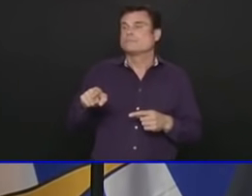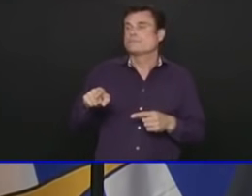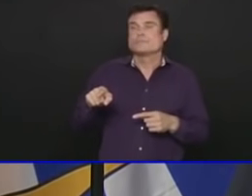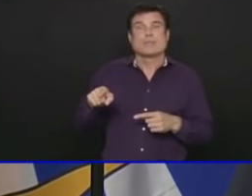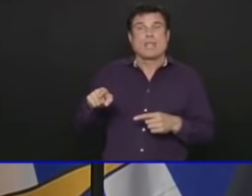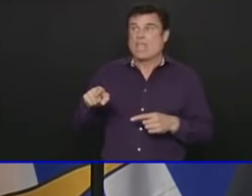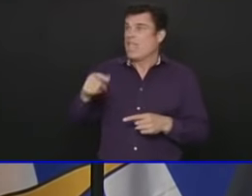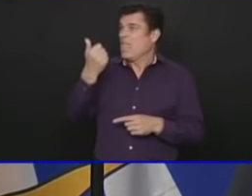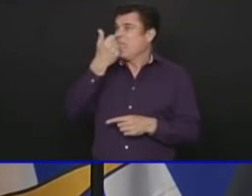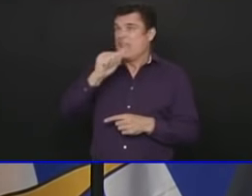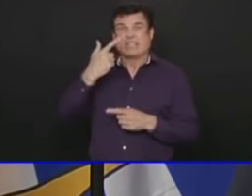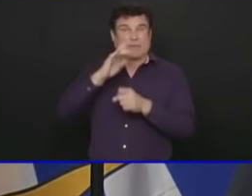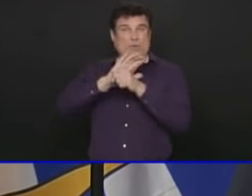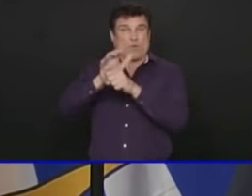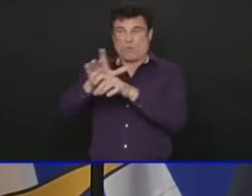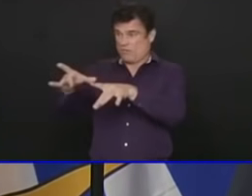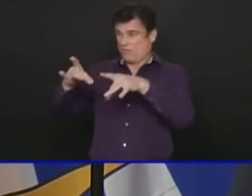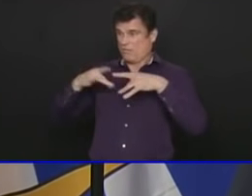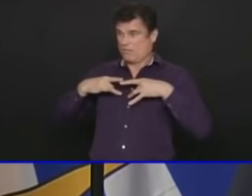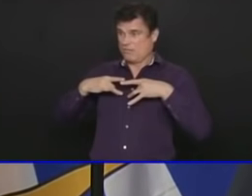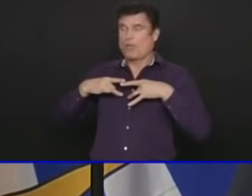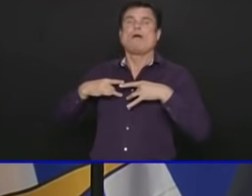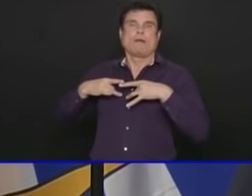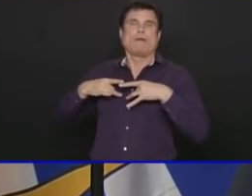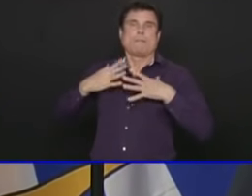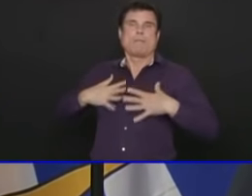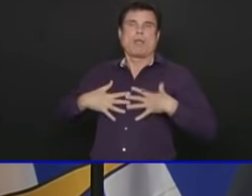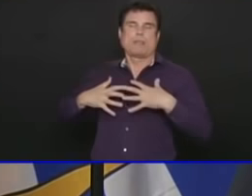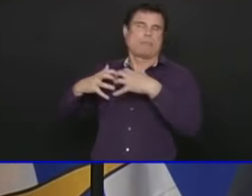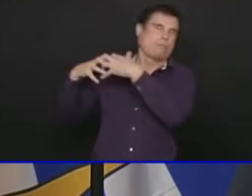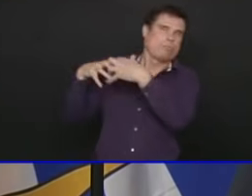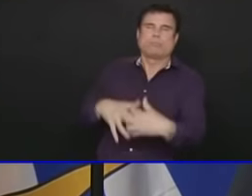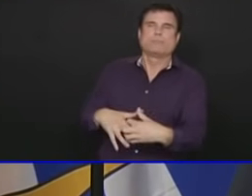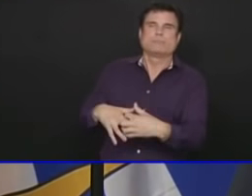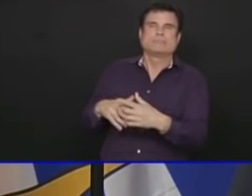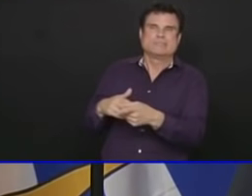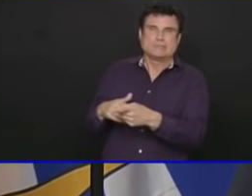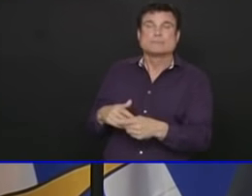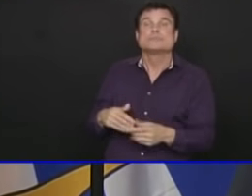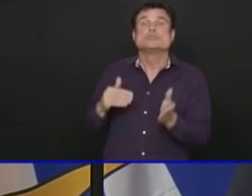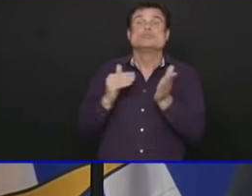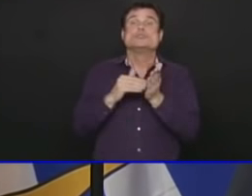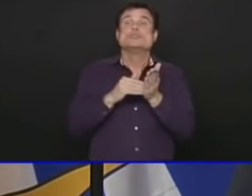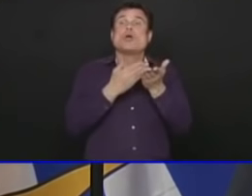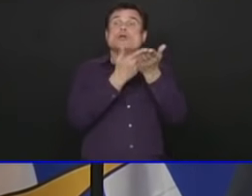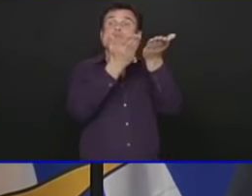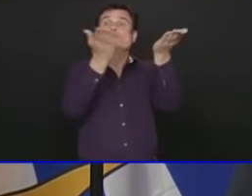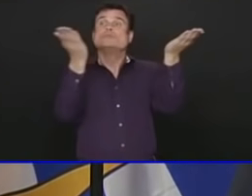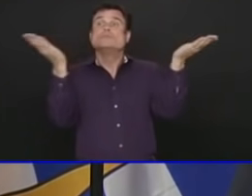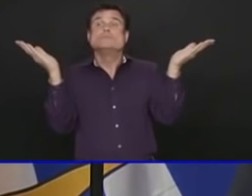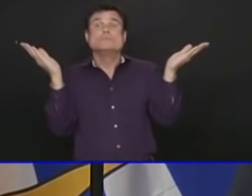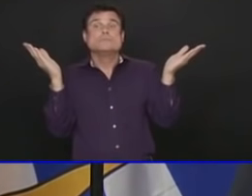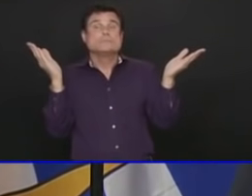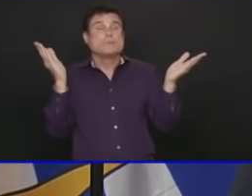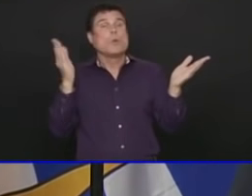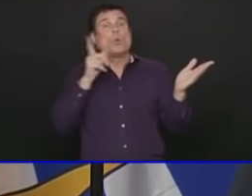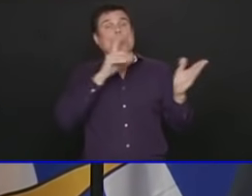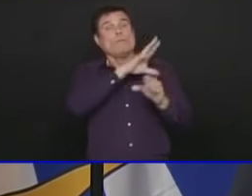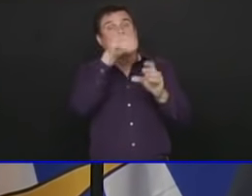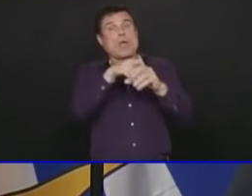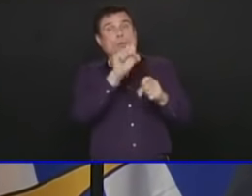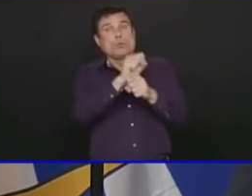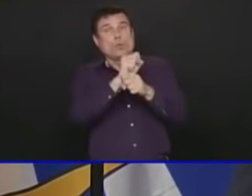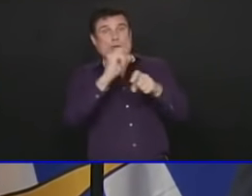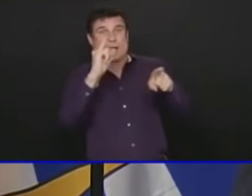with others around the world to try and understand it better. So we have time for one more question today. For any reporters that didn't get to ask a question, there will